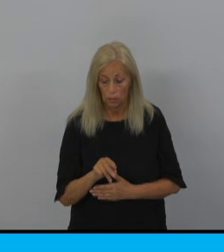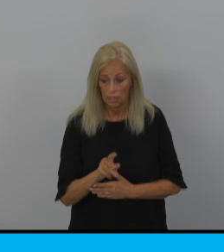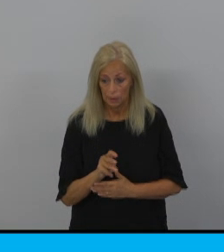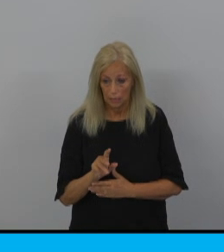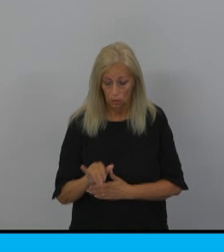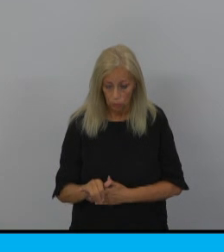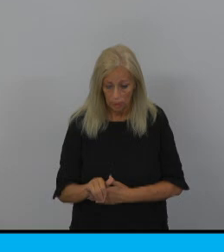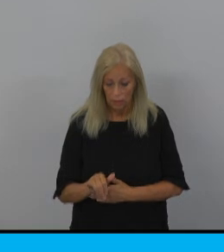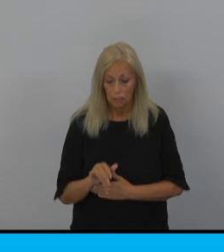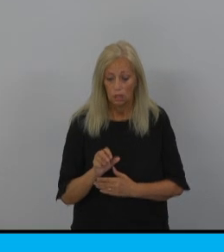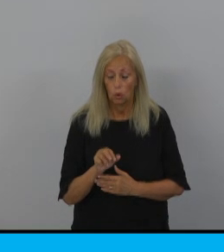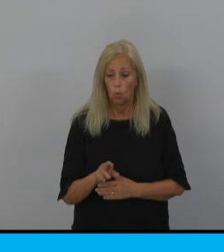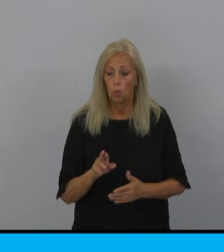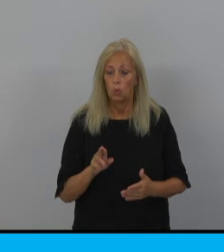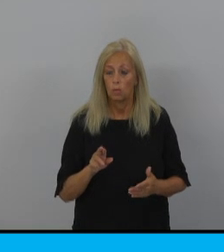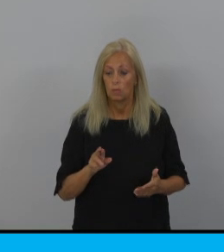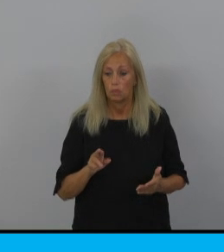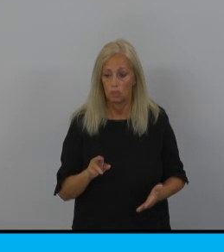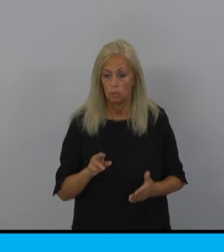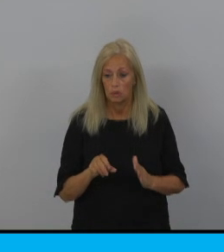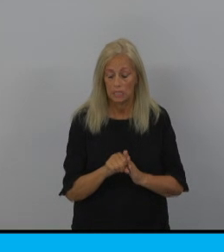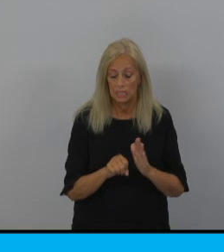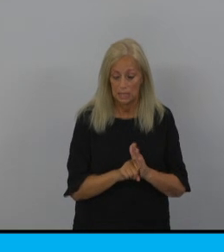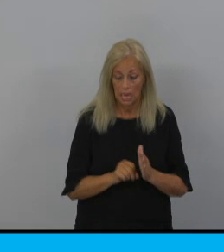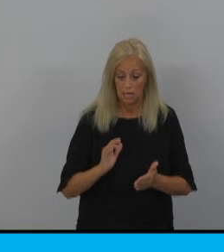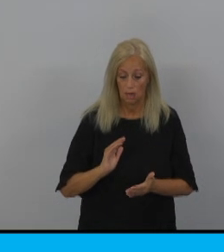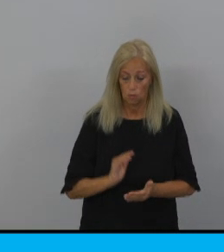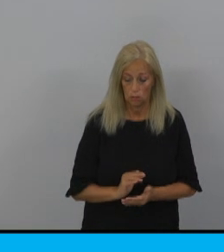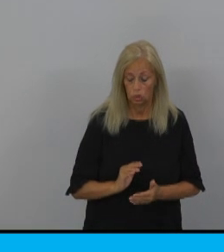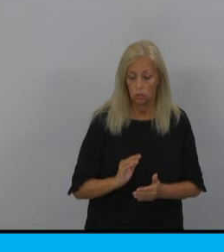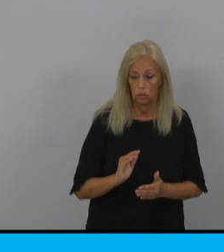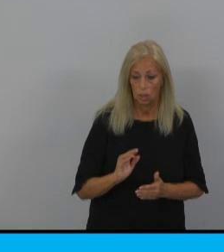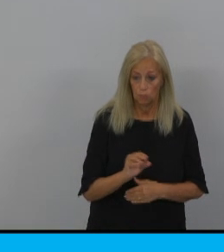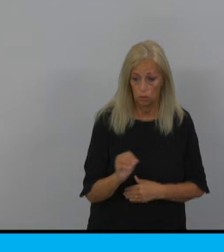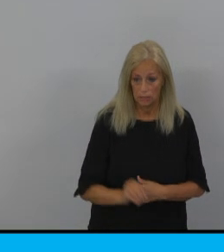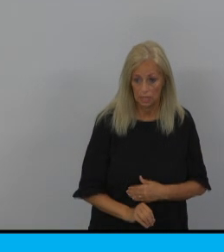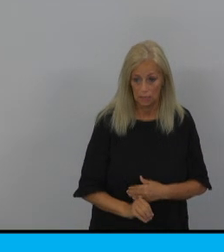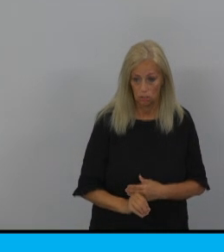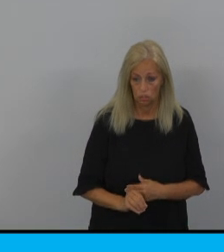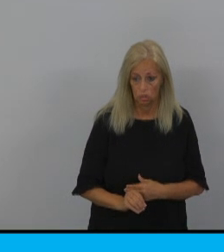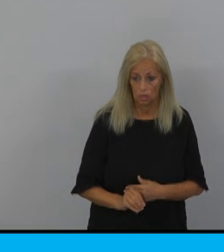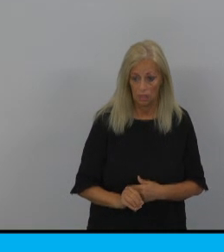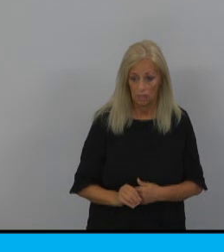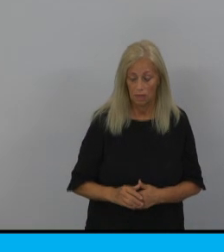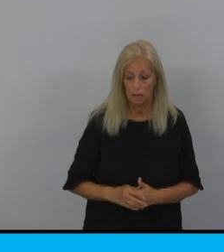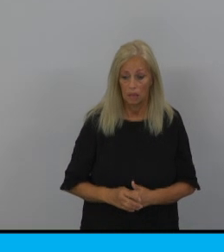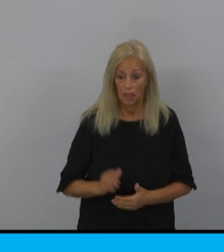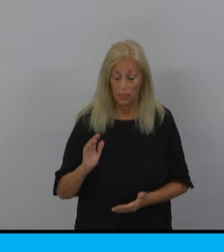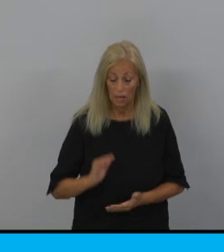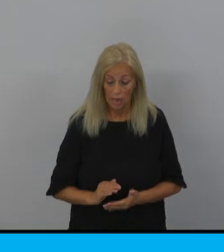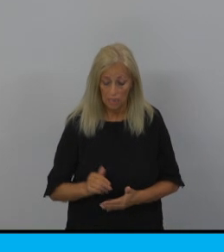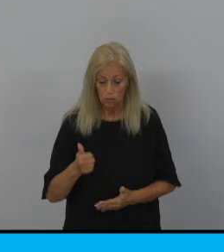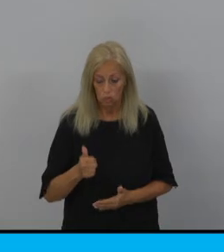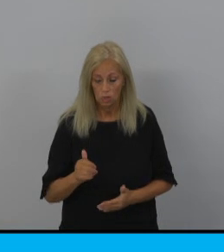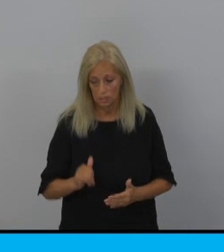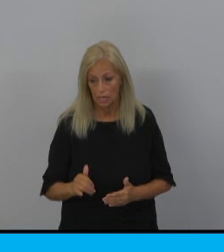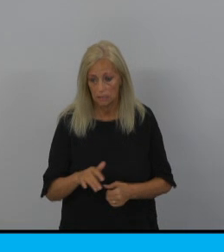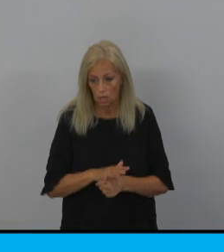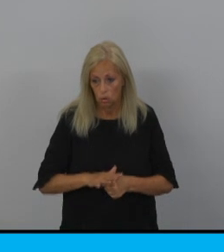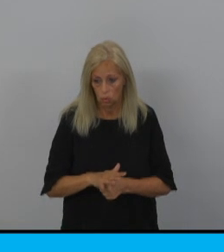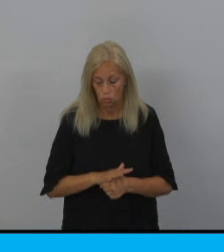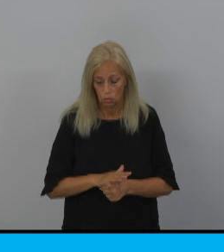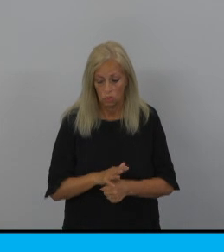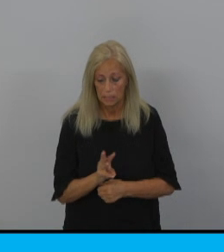MCR or the state compression percentage. So the lesser of this one is our local number, which is